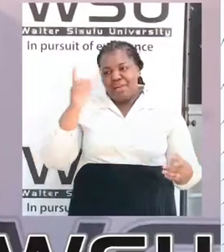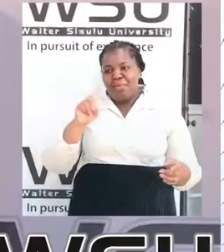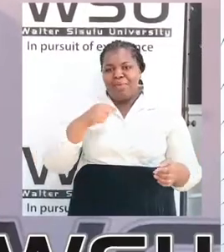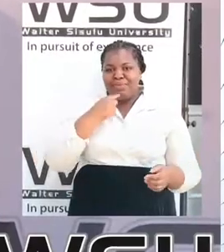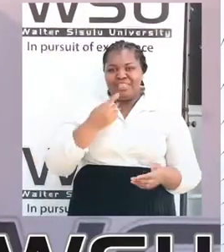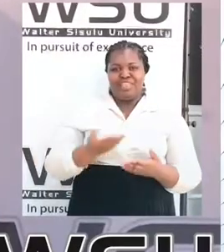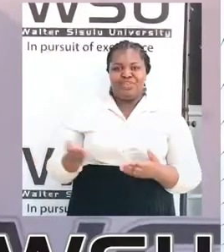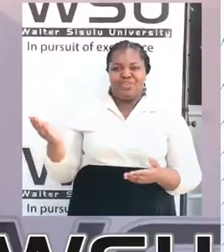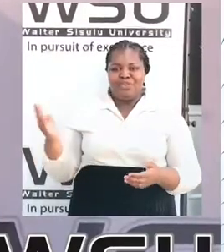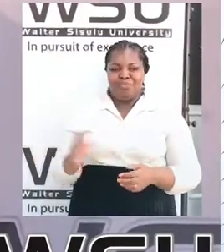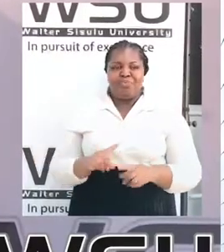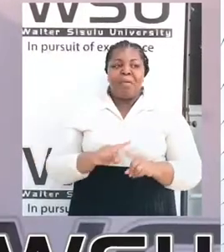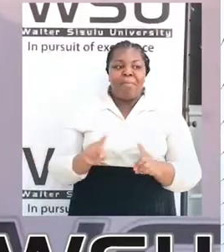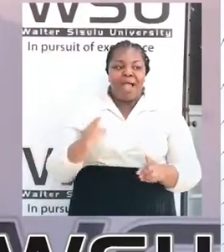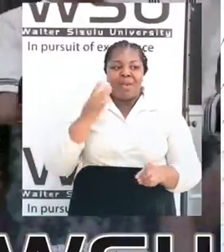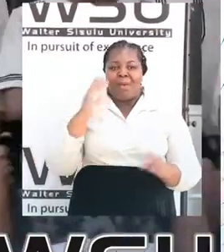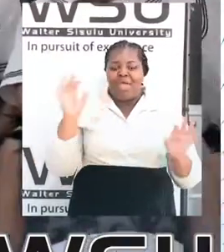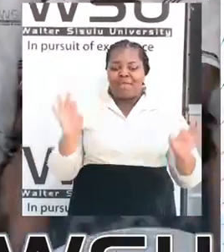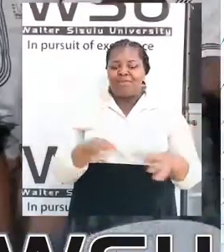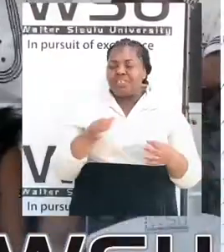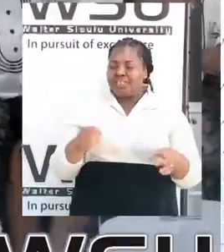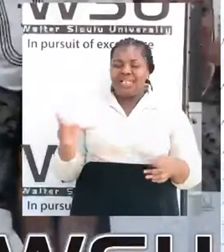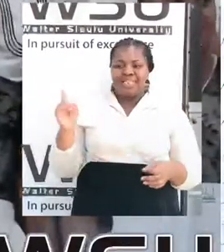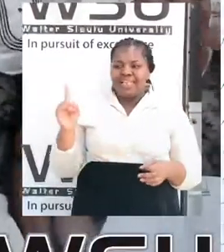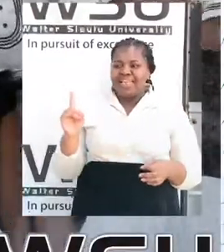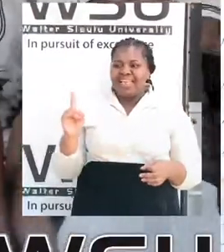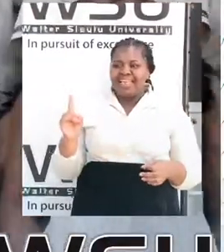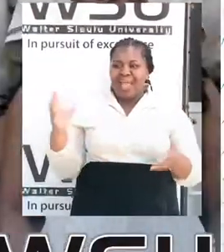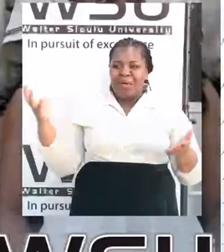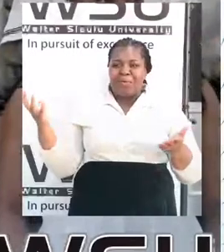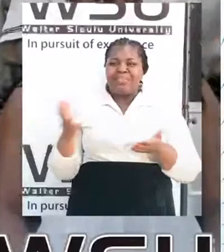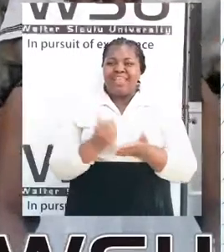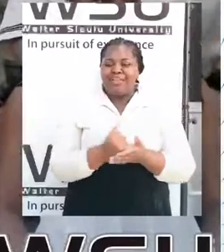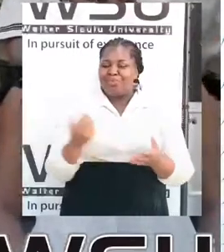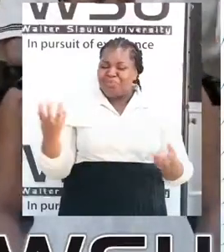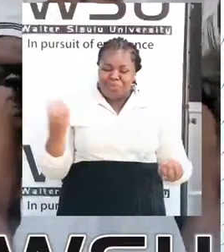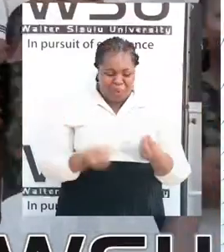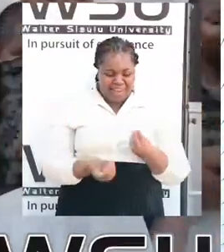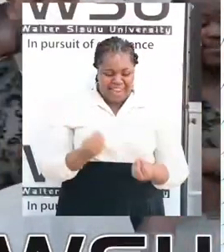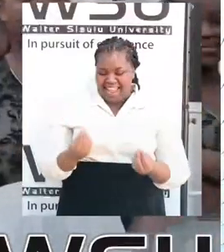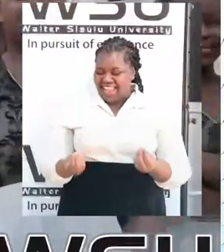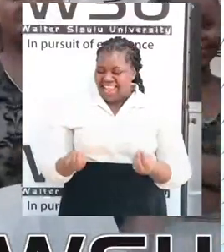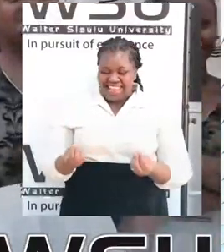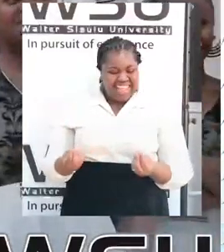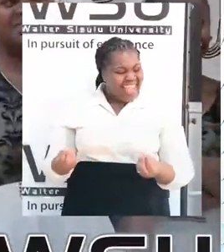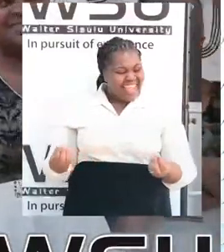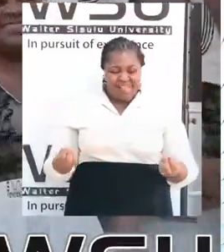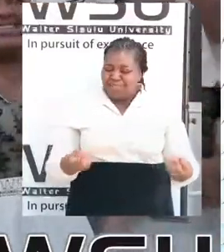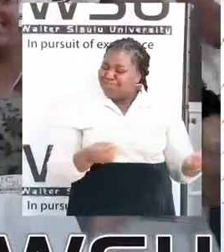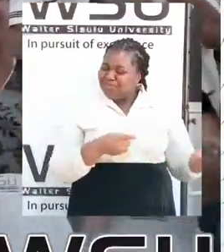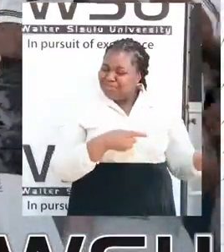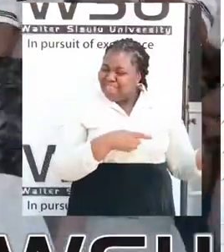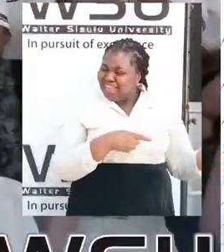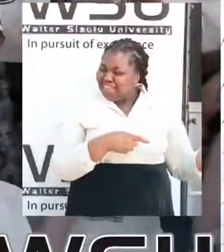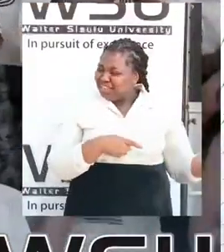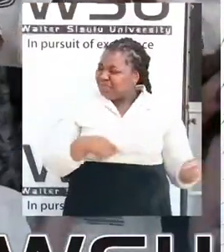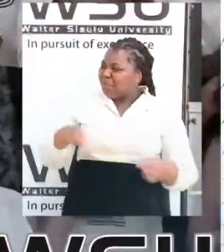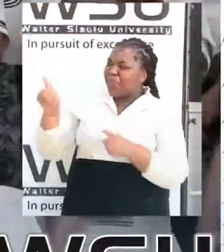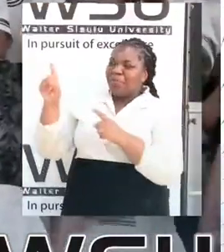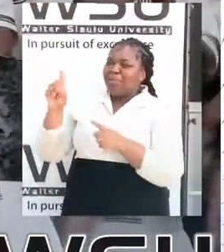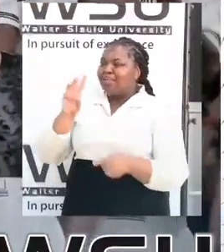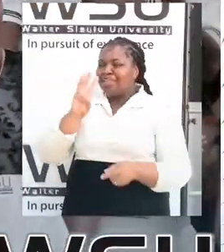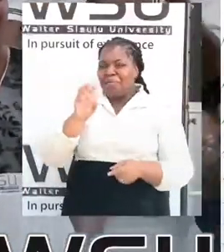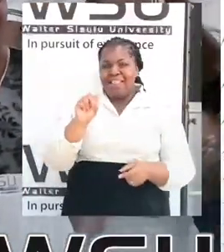to you, but when you sing that song, Yakutata Umtwana, and take her to